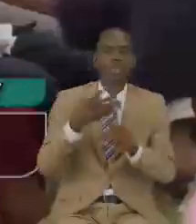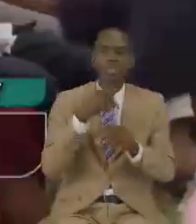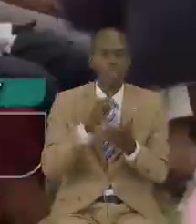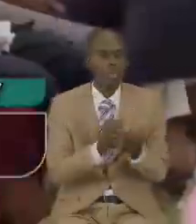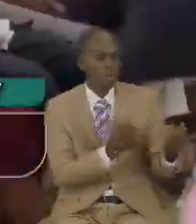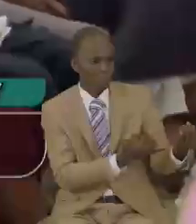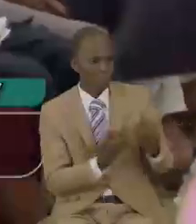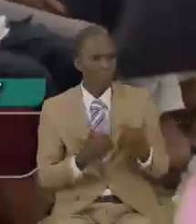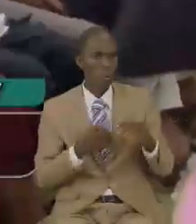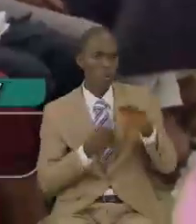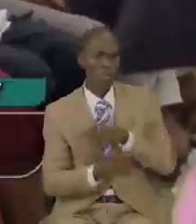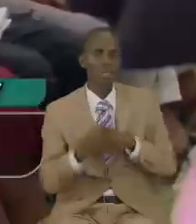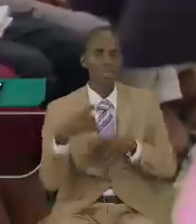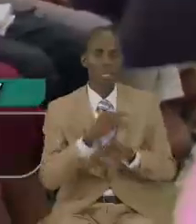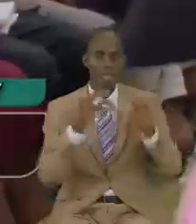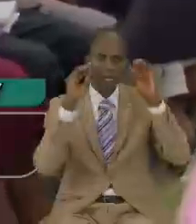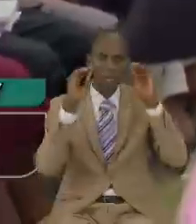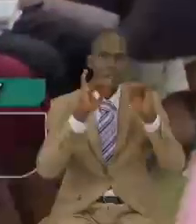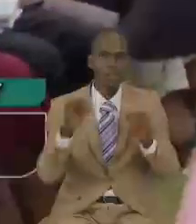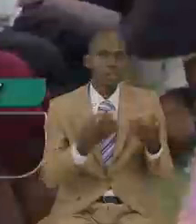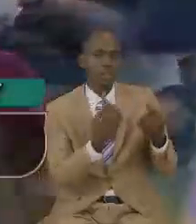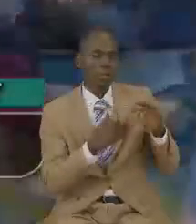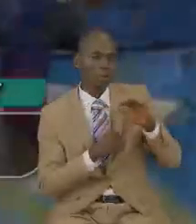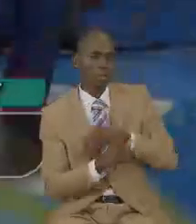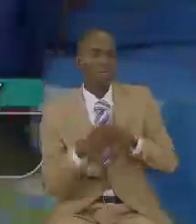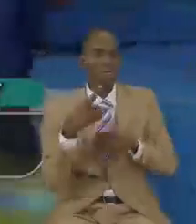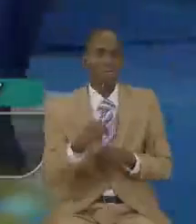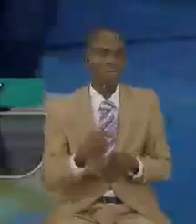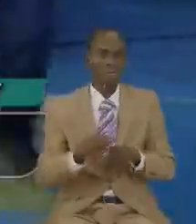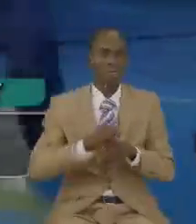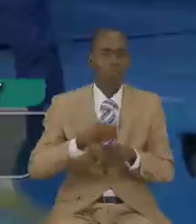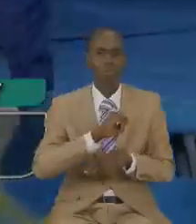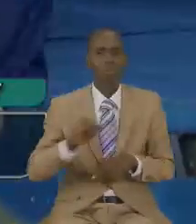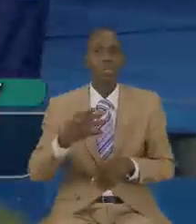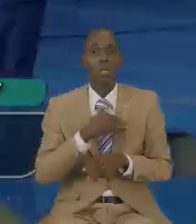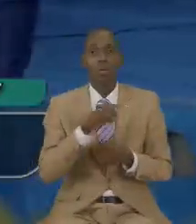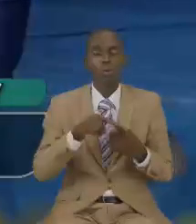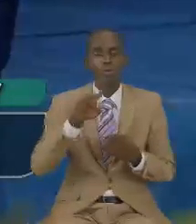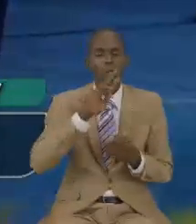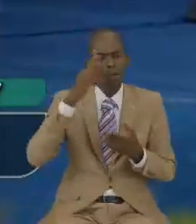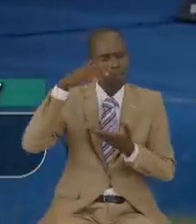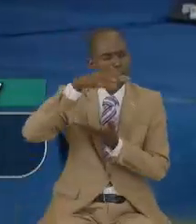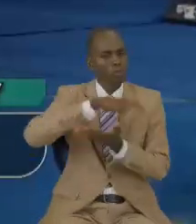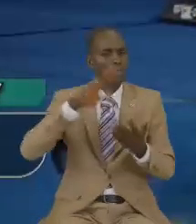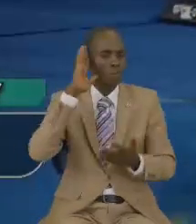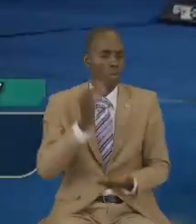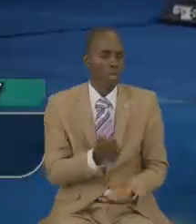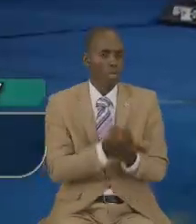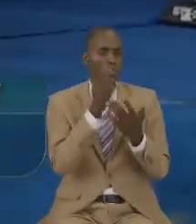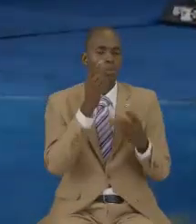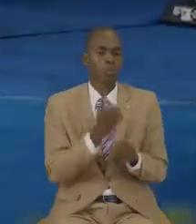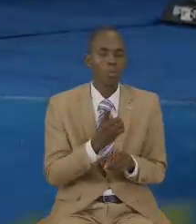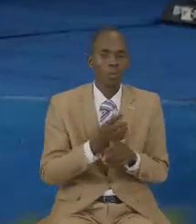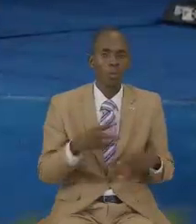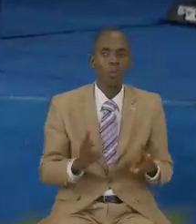their tutelage and come under their mentoring. And when you are confused, they'll set you right. When you have